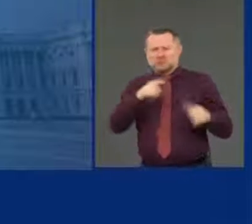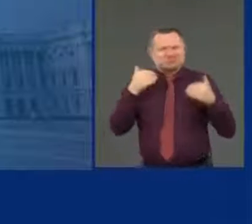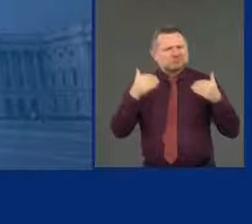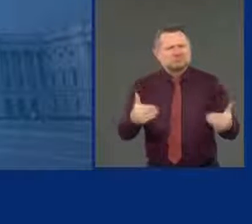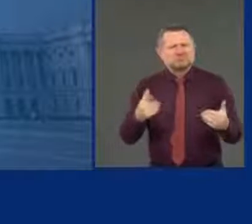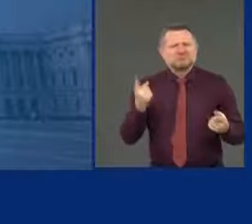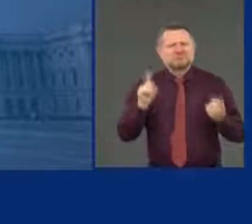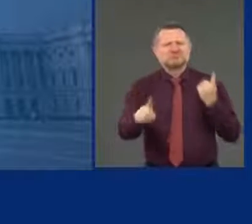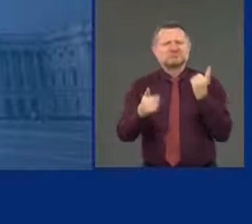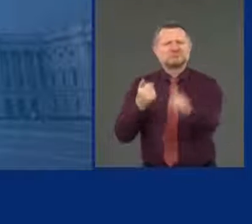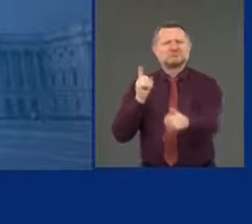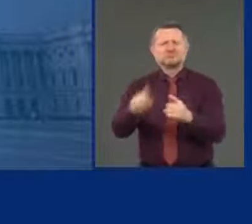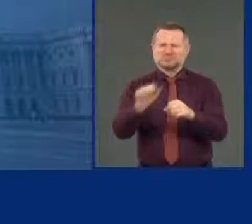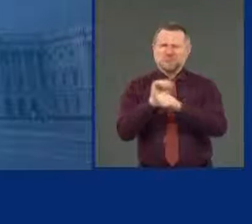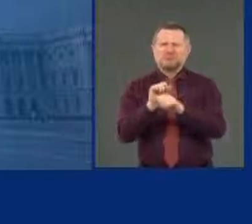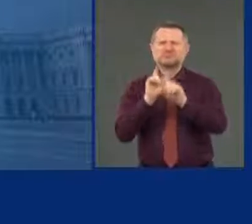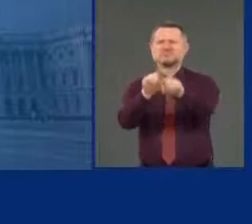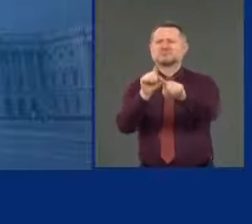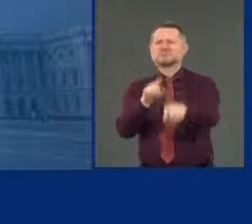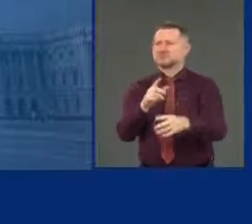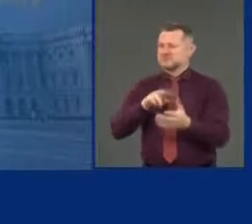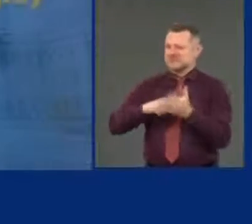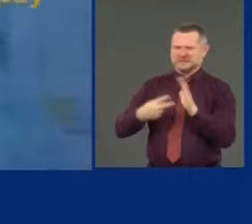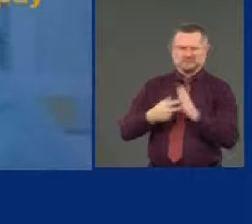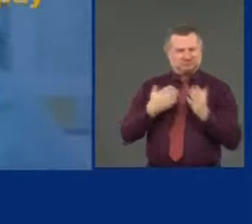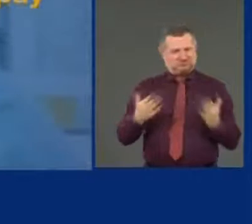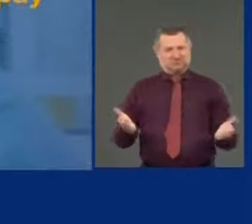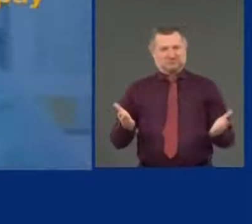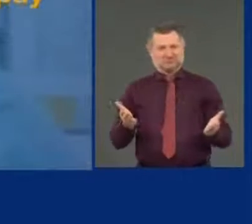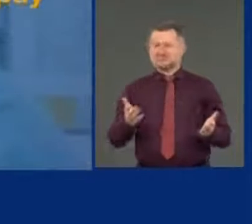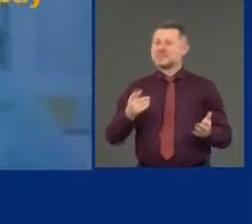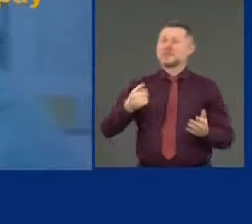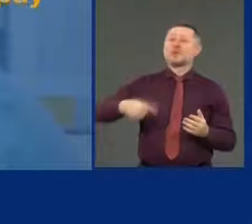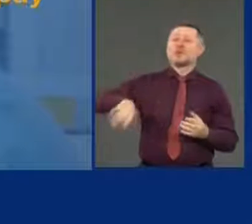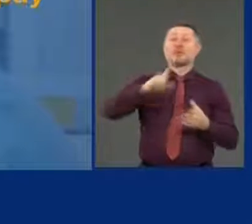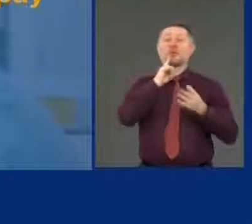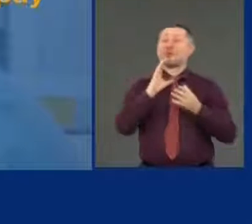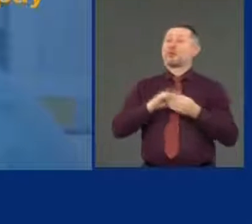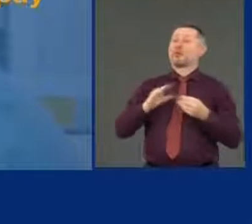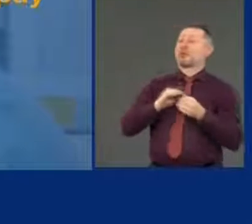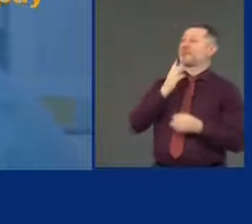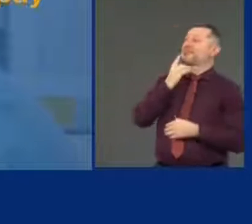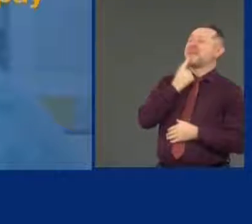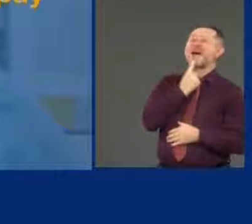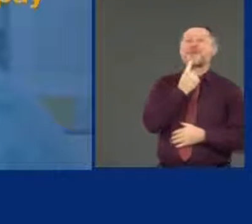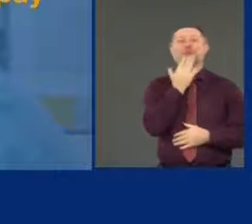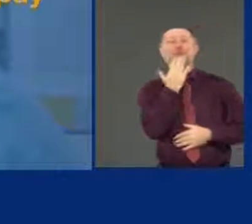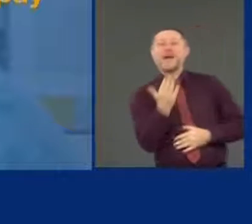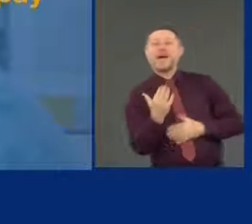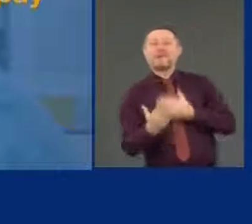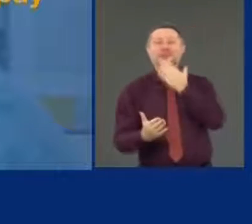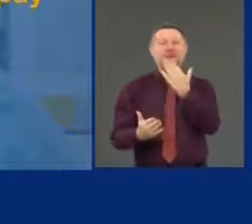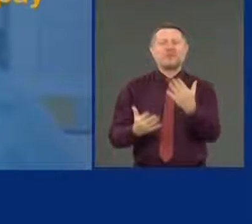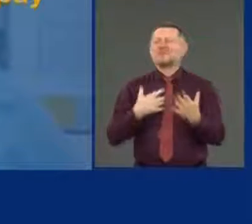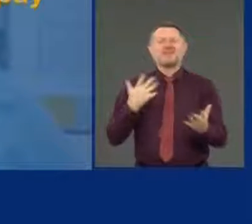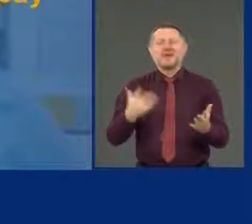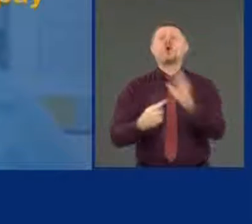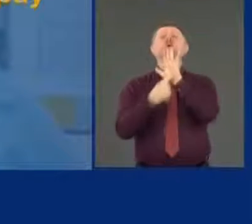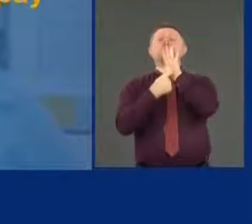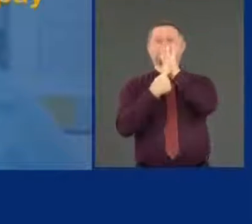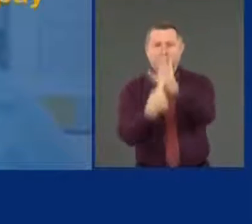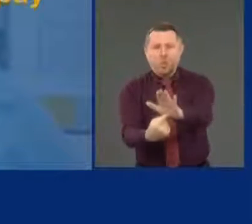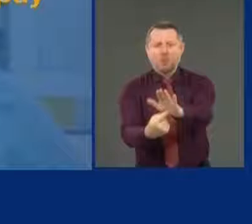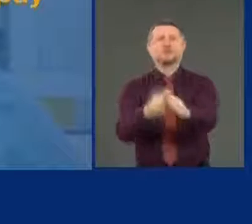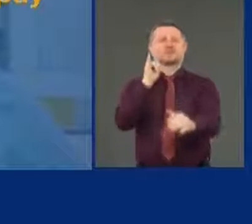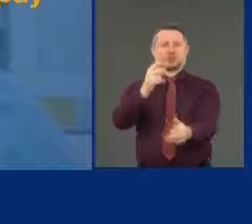anyway. And they deserve not just words of thanks, but actions that show the appreciation.